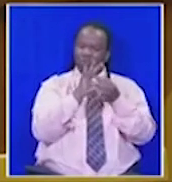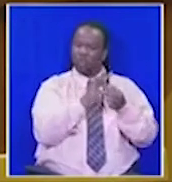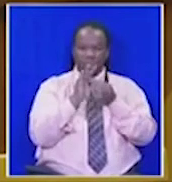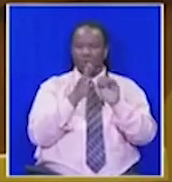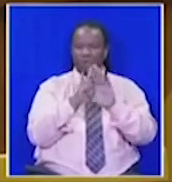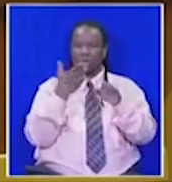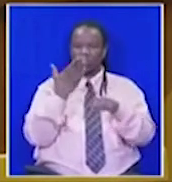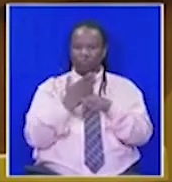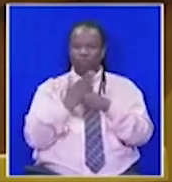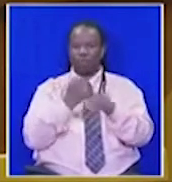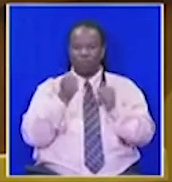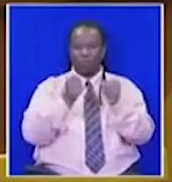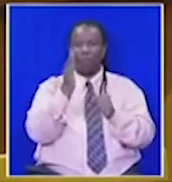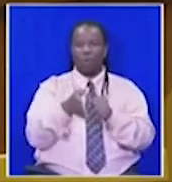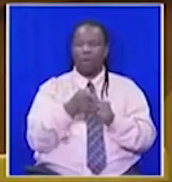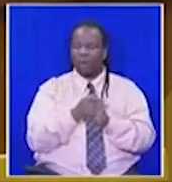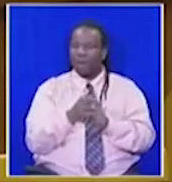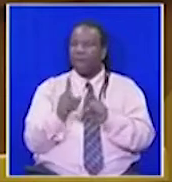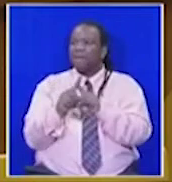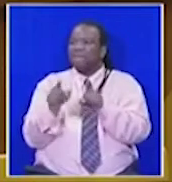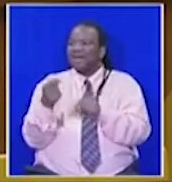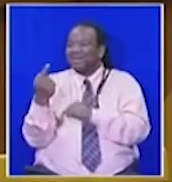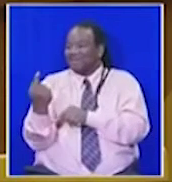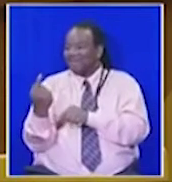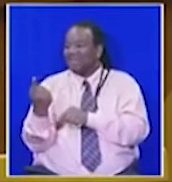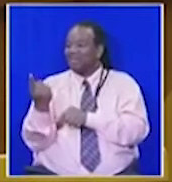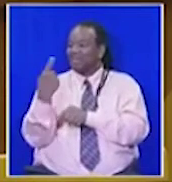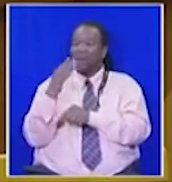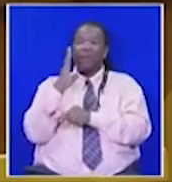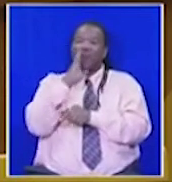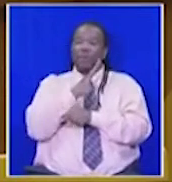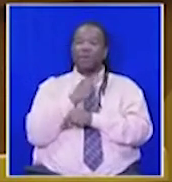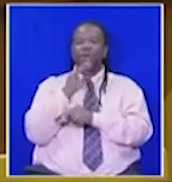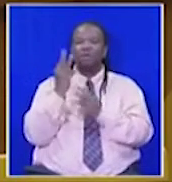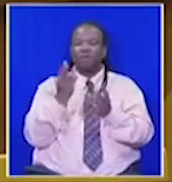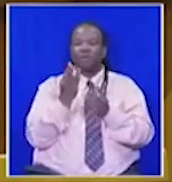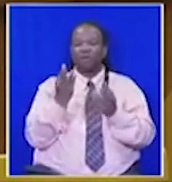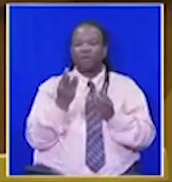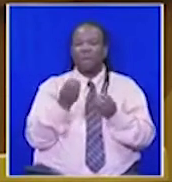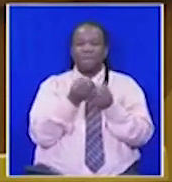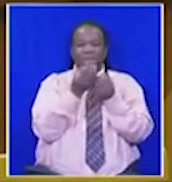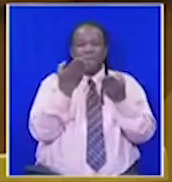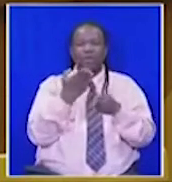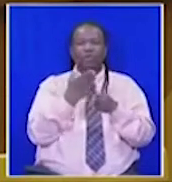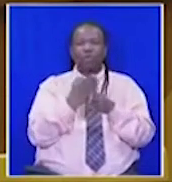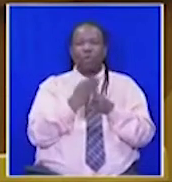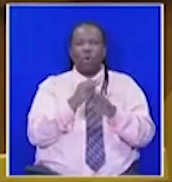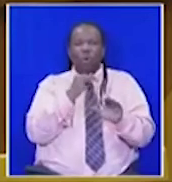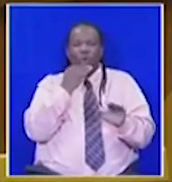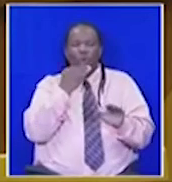creating jobs. But what he does not tell the South African public is that most of the jobs in South Africa are created by the private